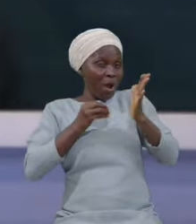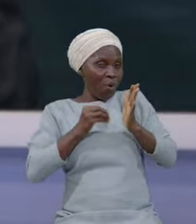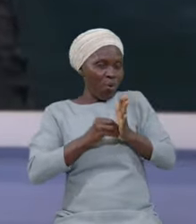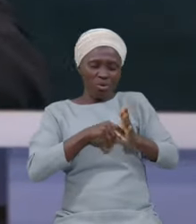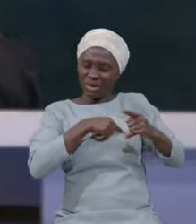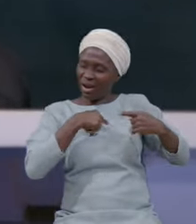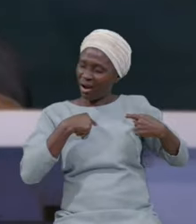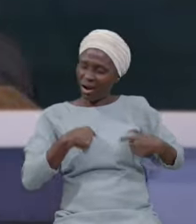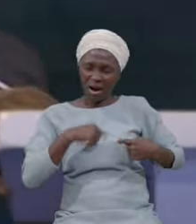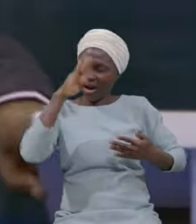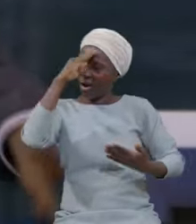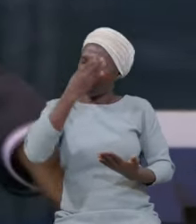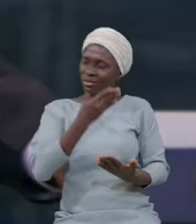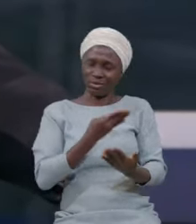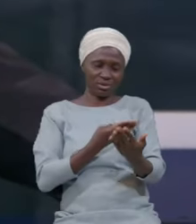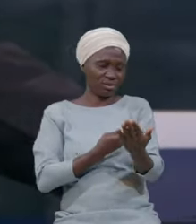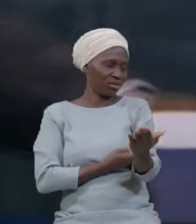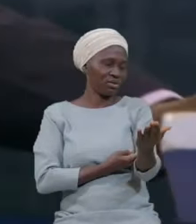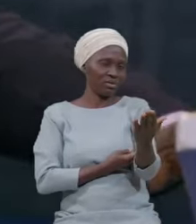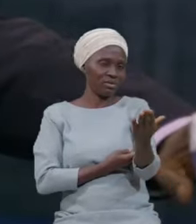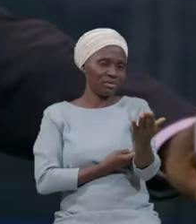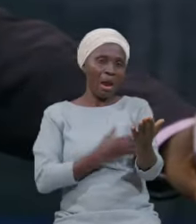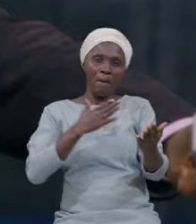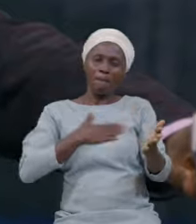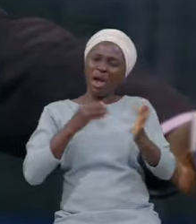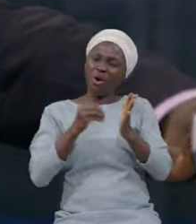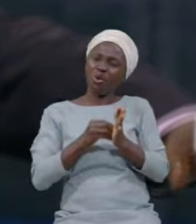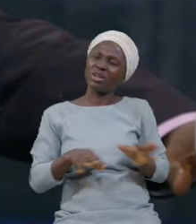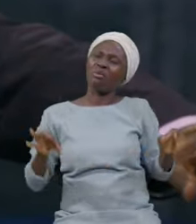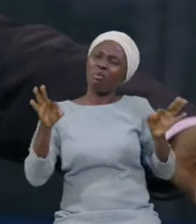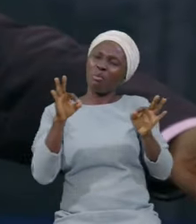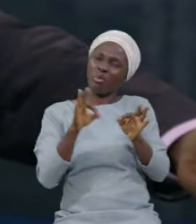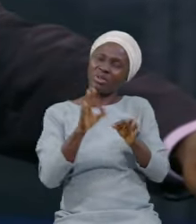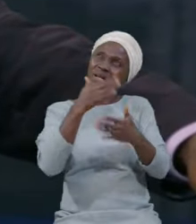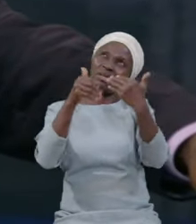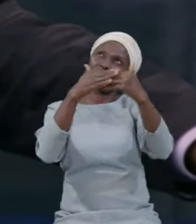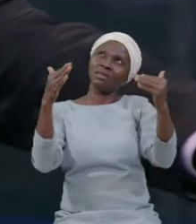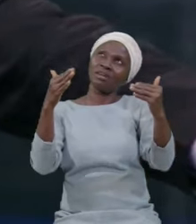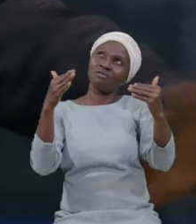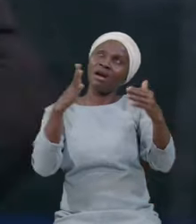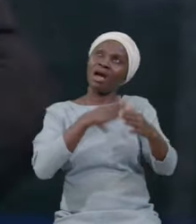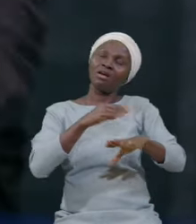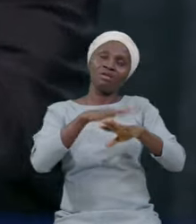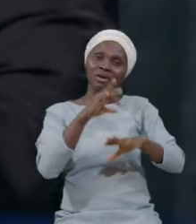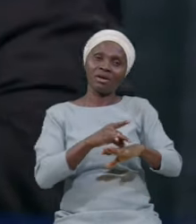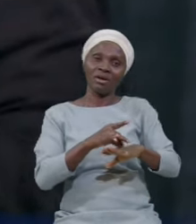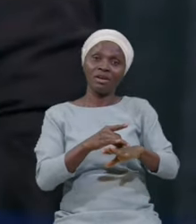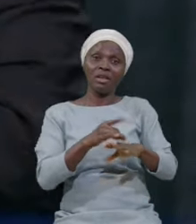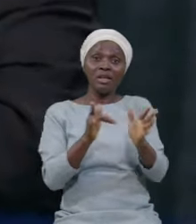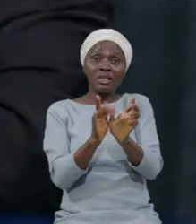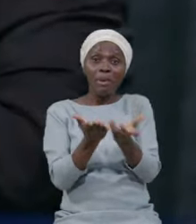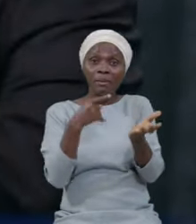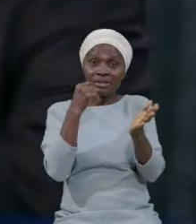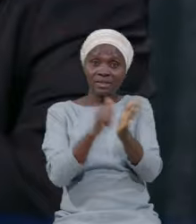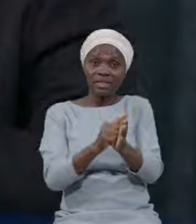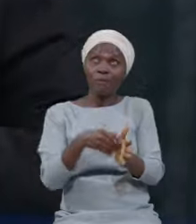in heaven on earth. For God so loved the world that he gave his only begotten son, that